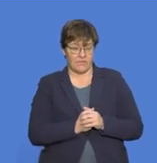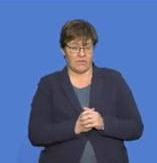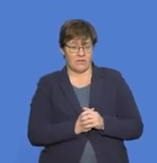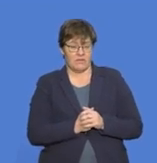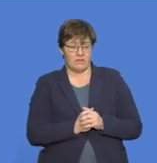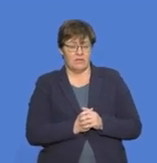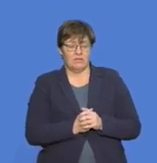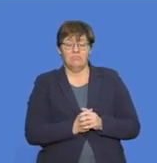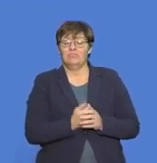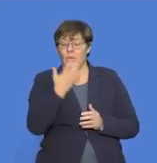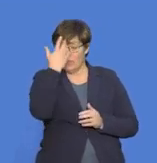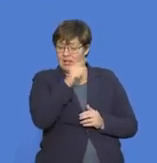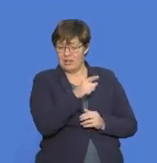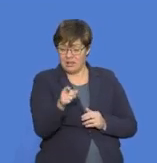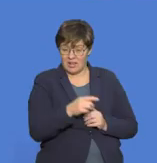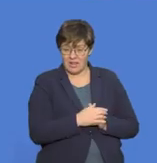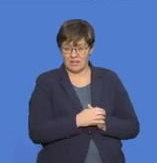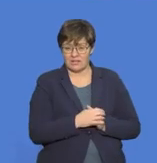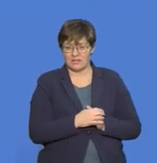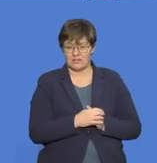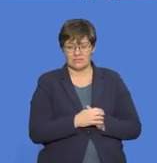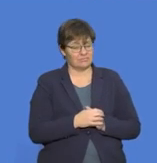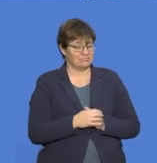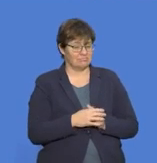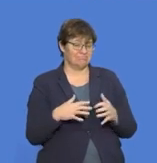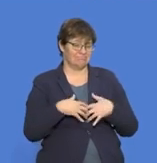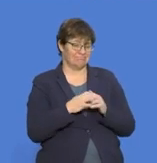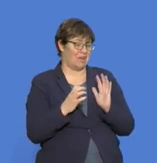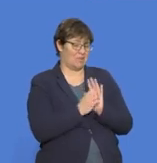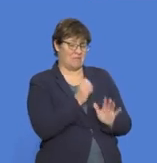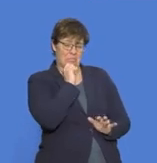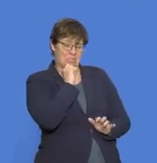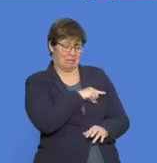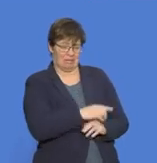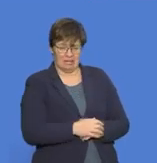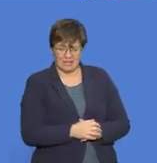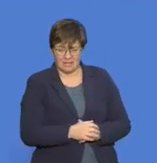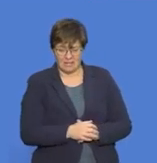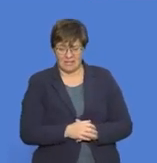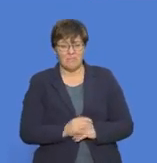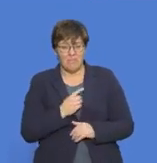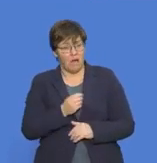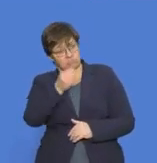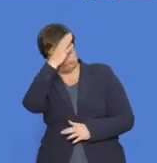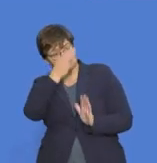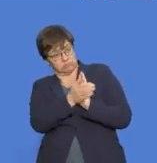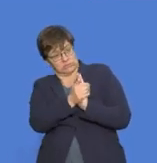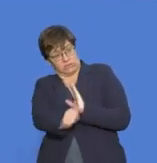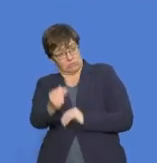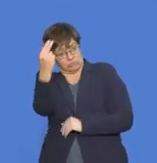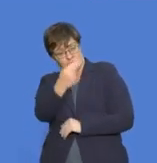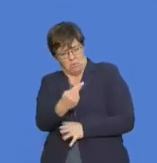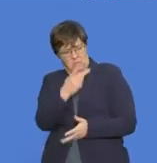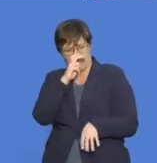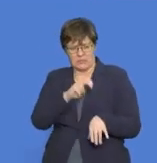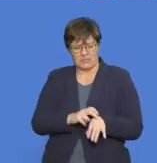Now, I know many of you don't really like drawing graphs. You don't have to be an expert graph drawer, because